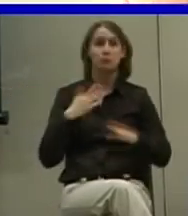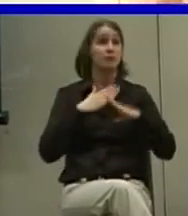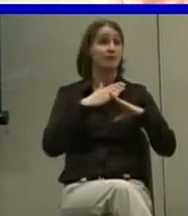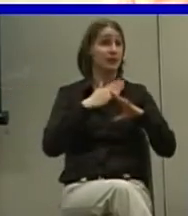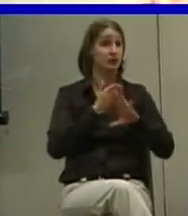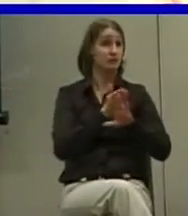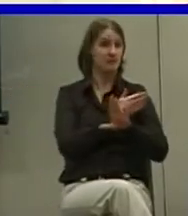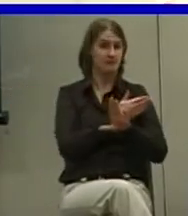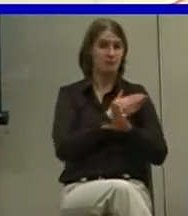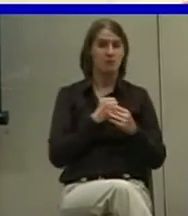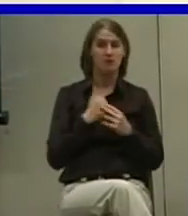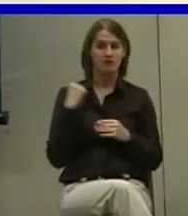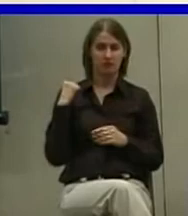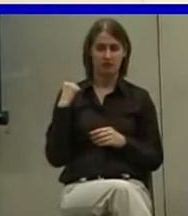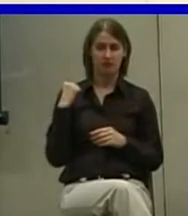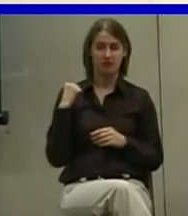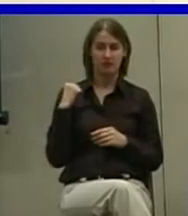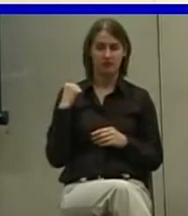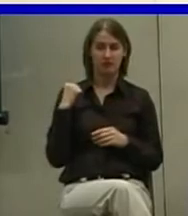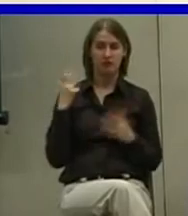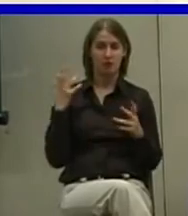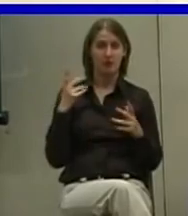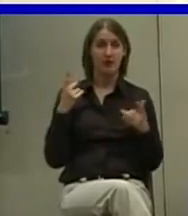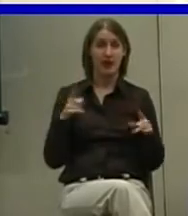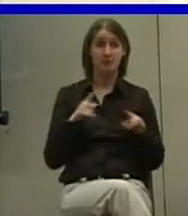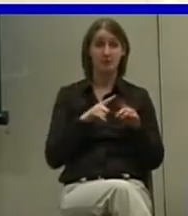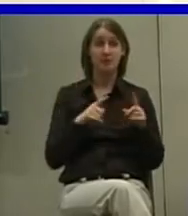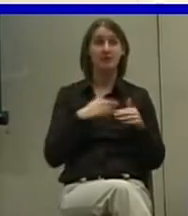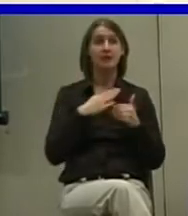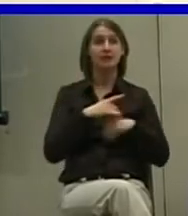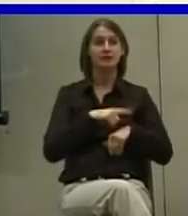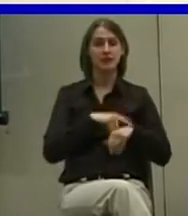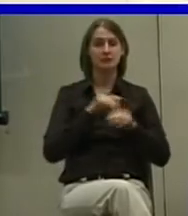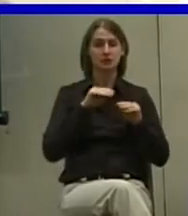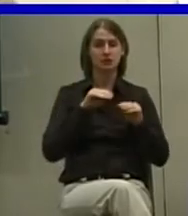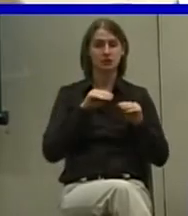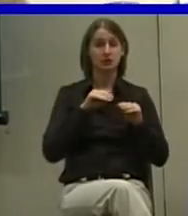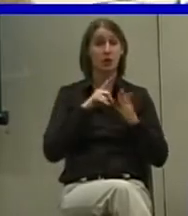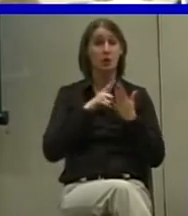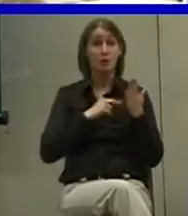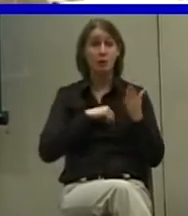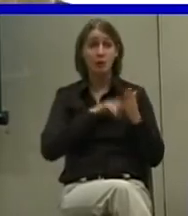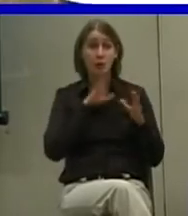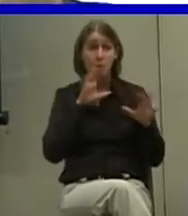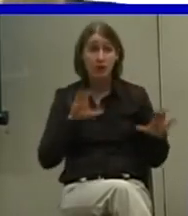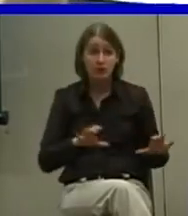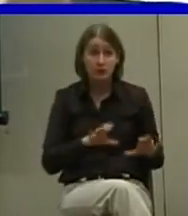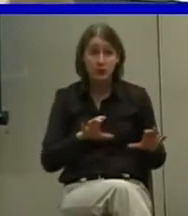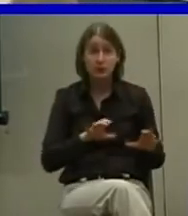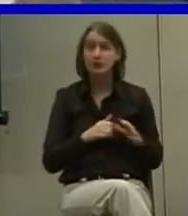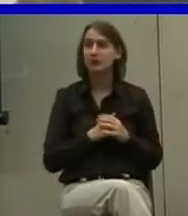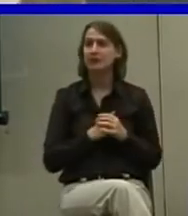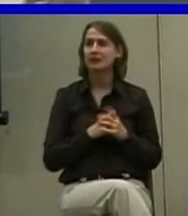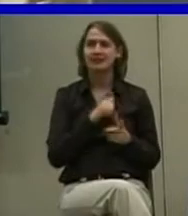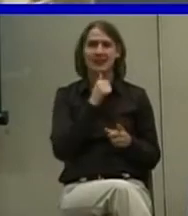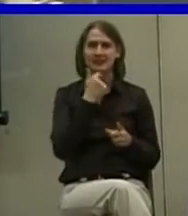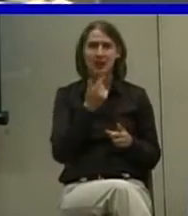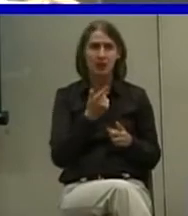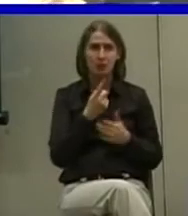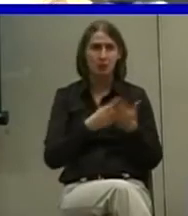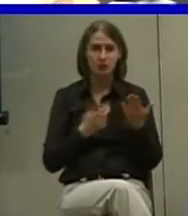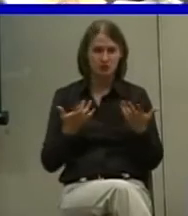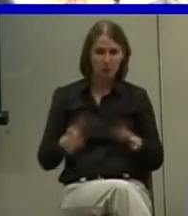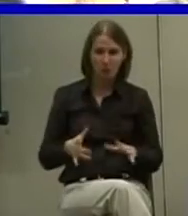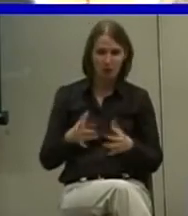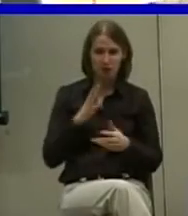know, this is already happened. So the next thing, kind of teach what, you know, what we're gonna do here. Right. What we're gonna, well, instead of telling what we don't want them